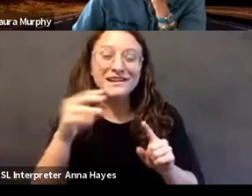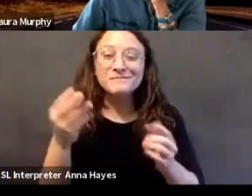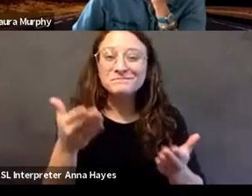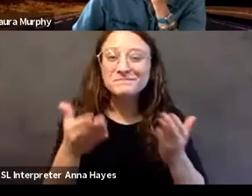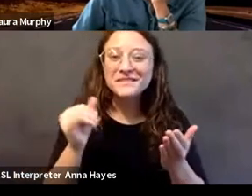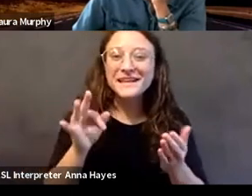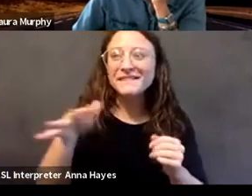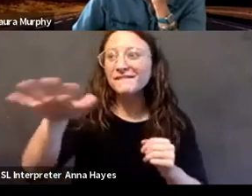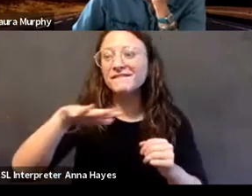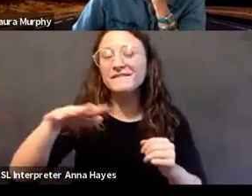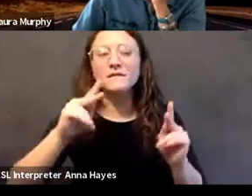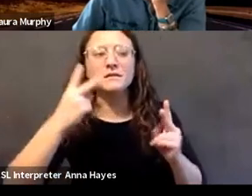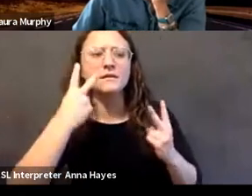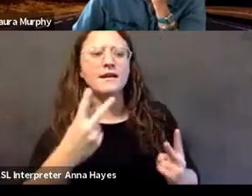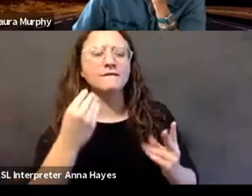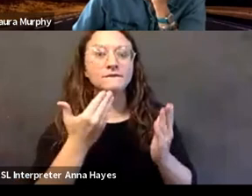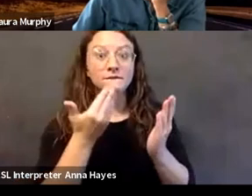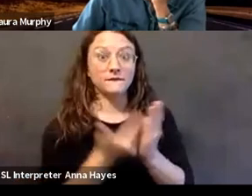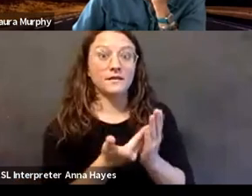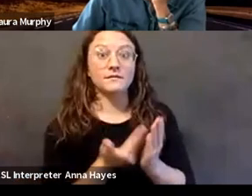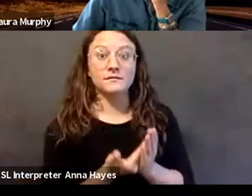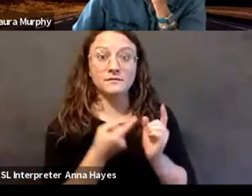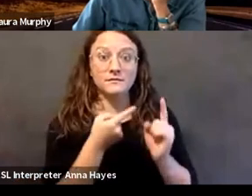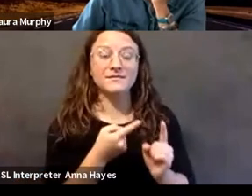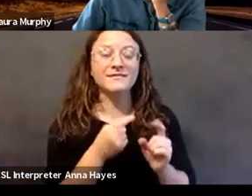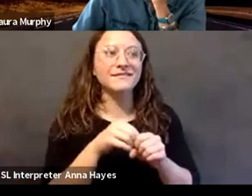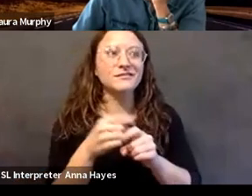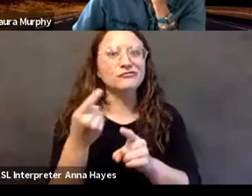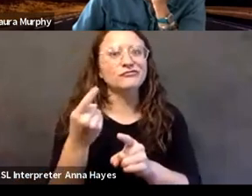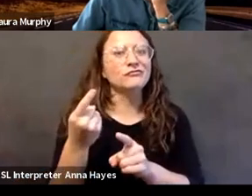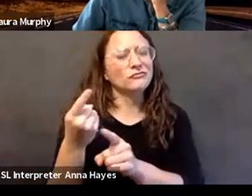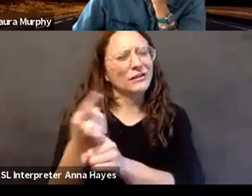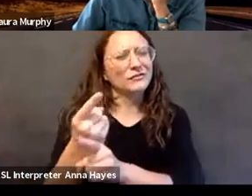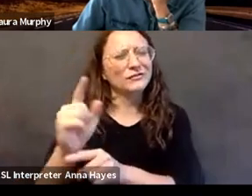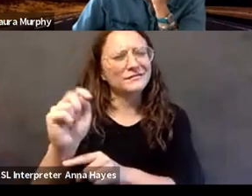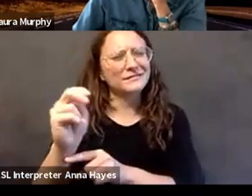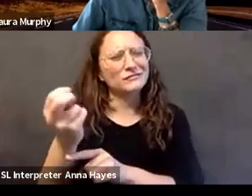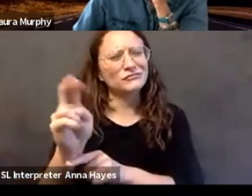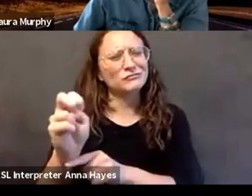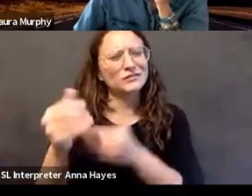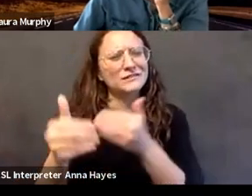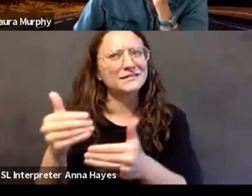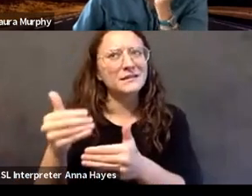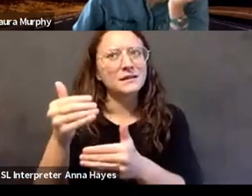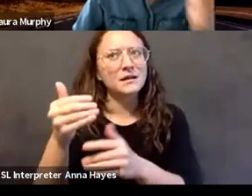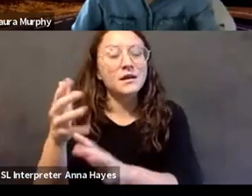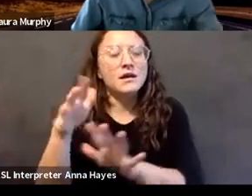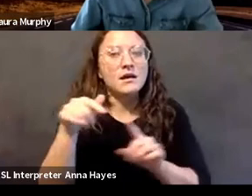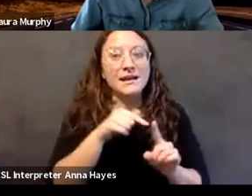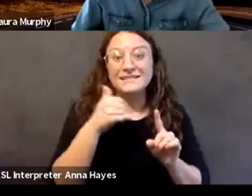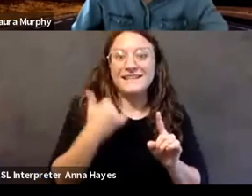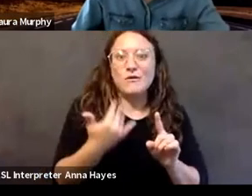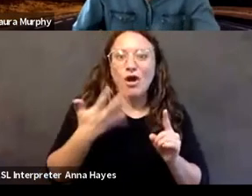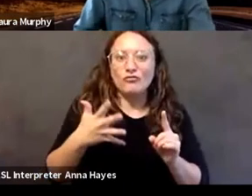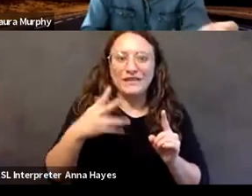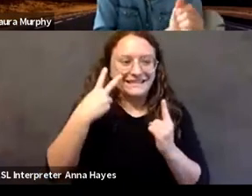maybe if it was seen and validated, you know, within a regular tenure process, because it's already been seen, now it will